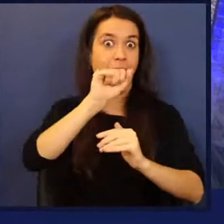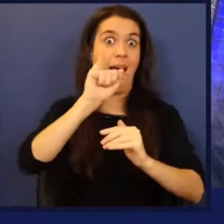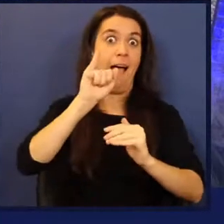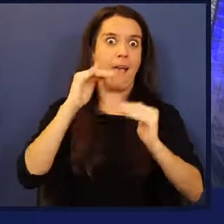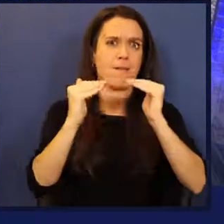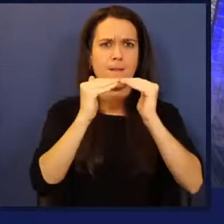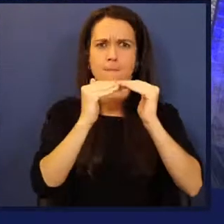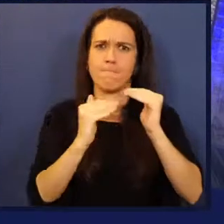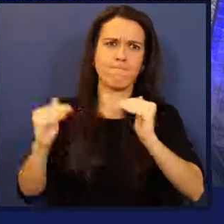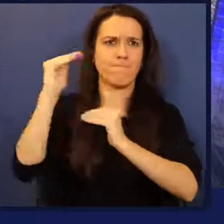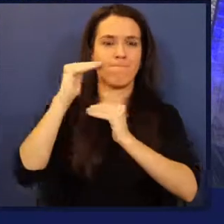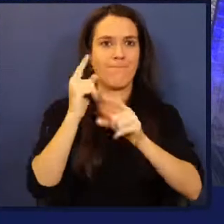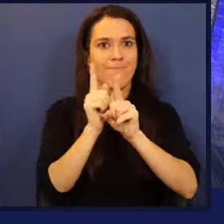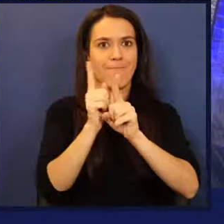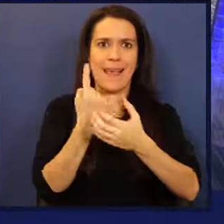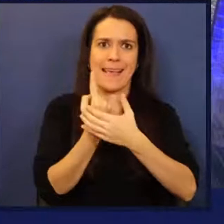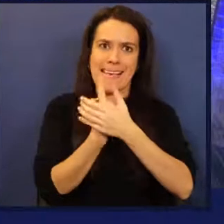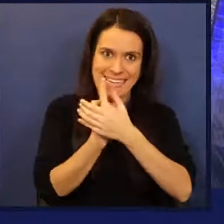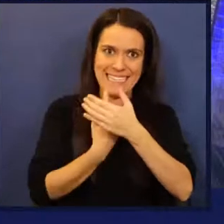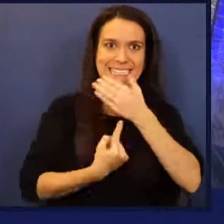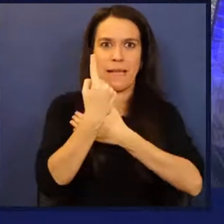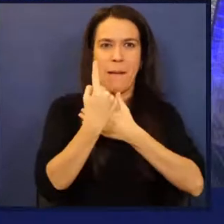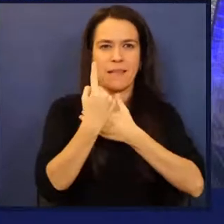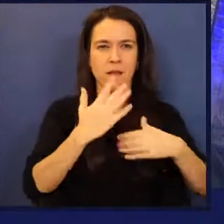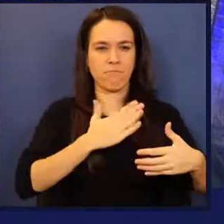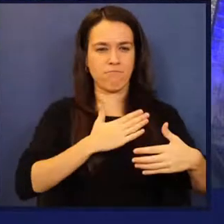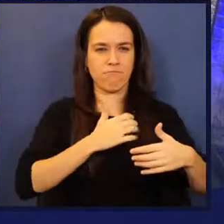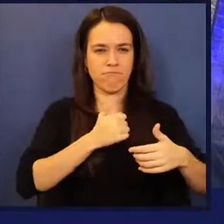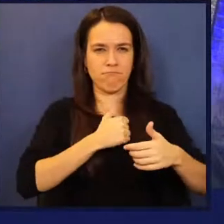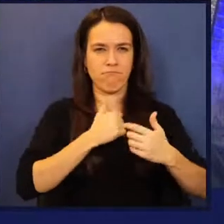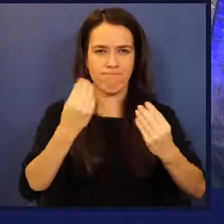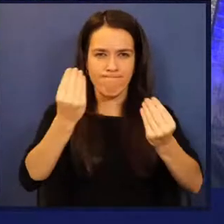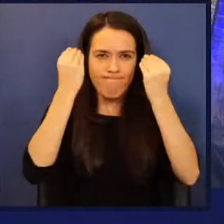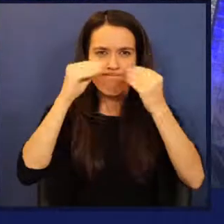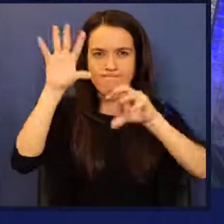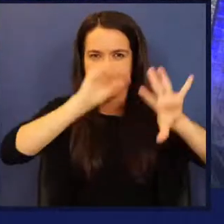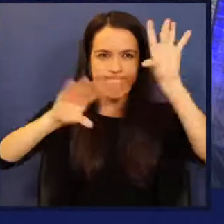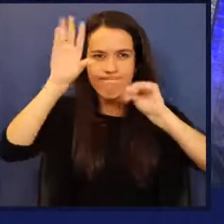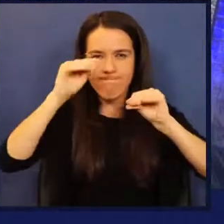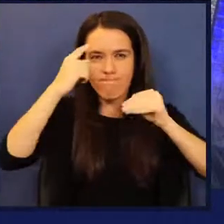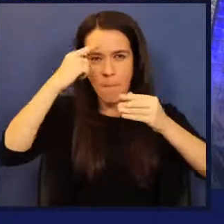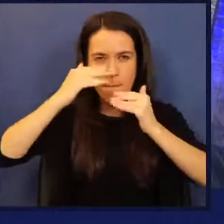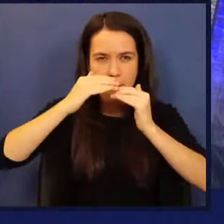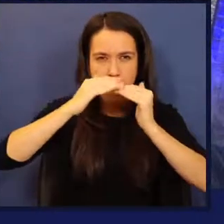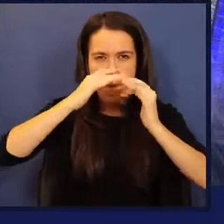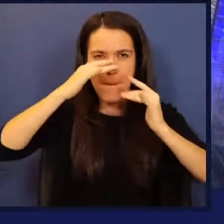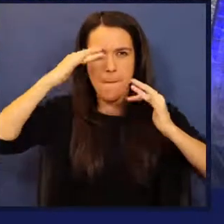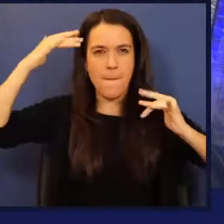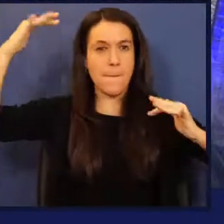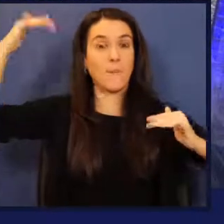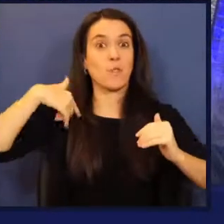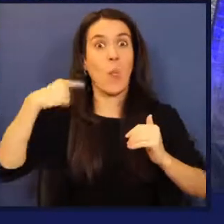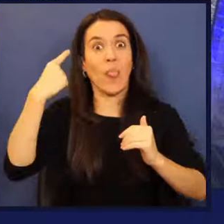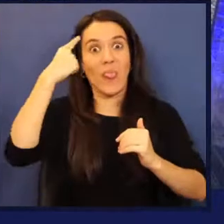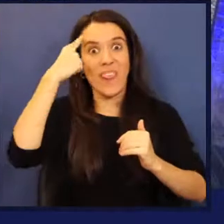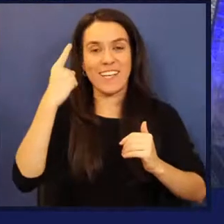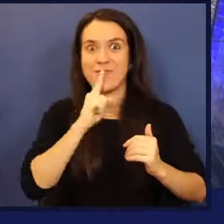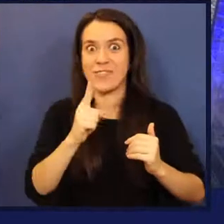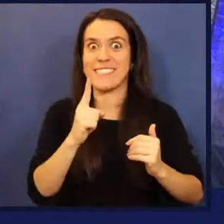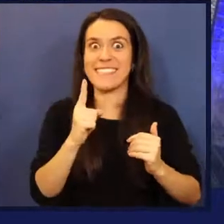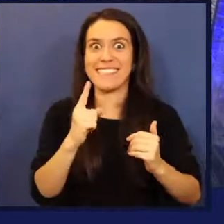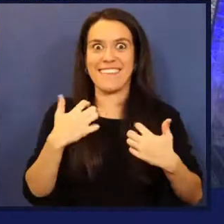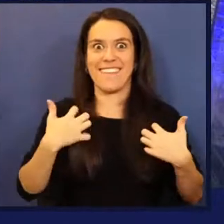of independent knowledge and independent learning. So I'm very excited today because we